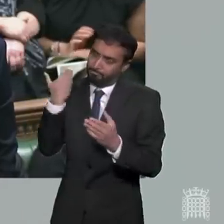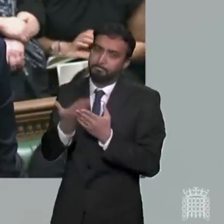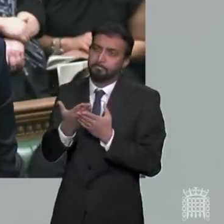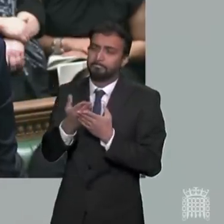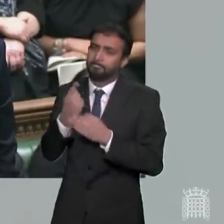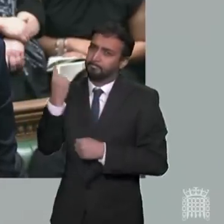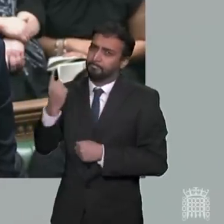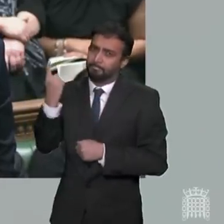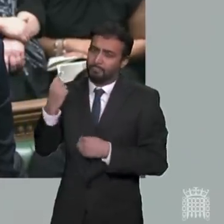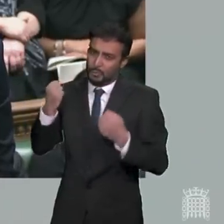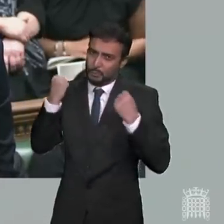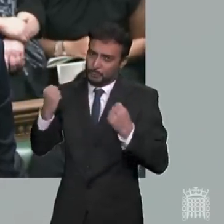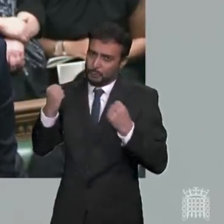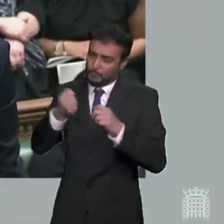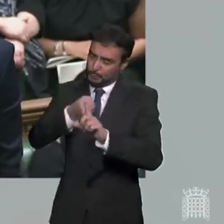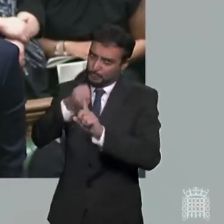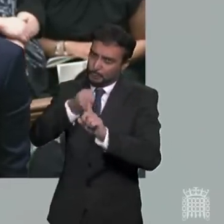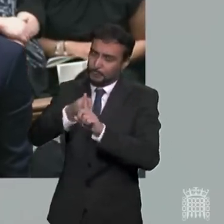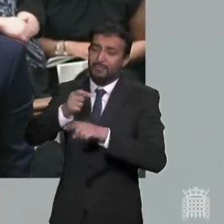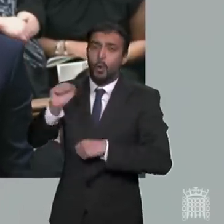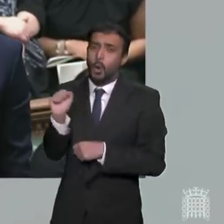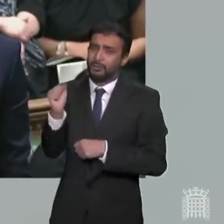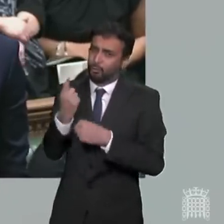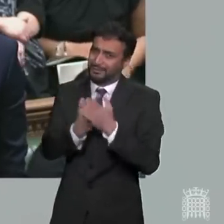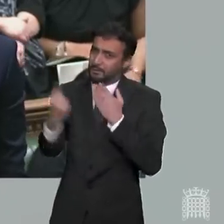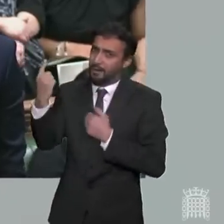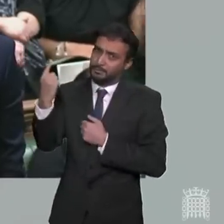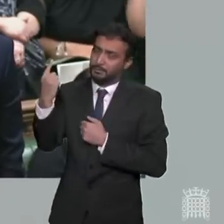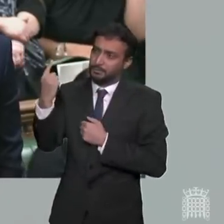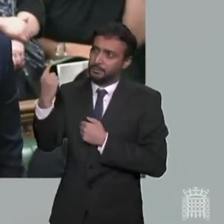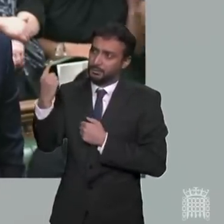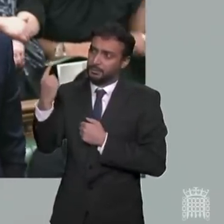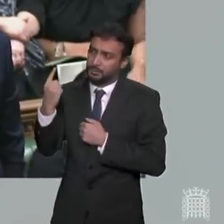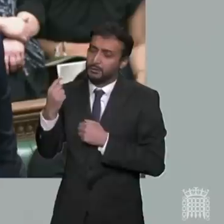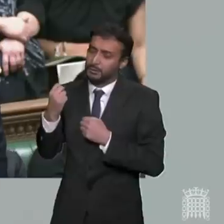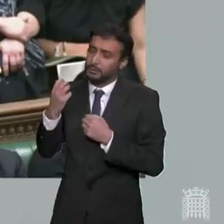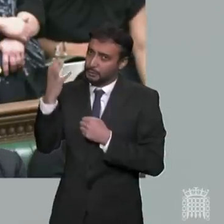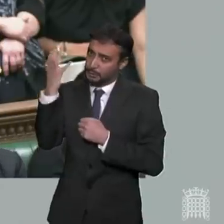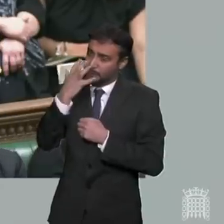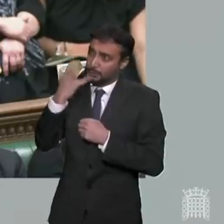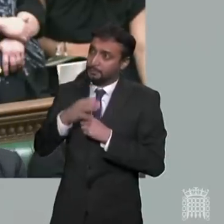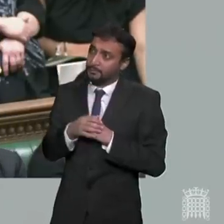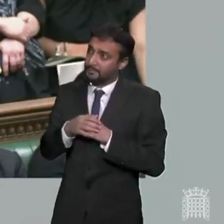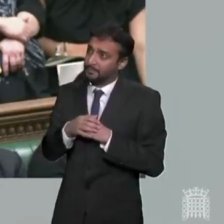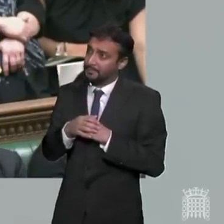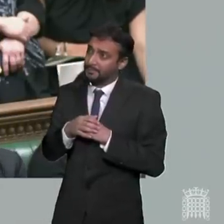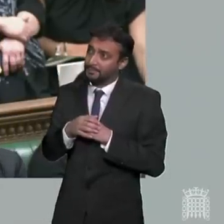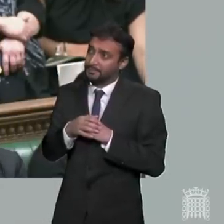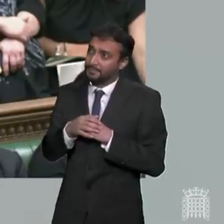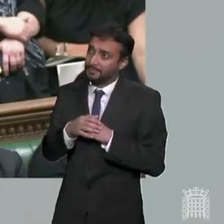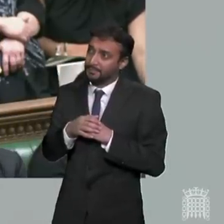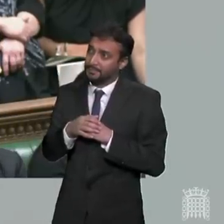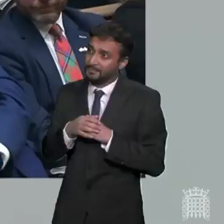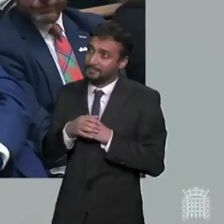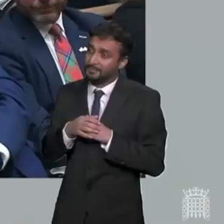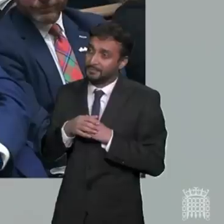Scottish independence movement. Mr. Speaker, he's seen off not one, not two, but three consecutive